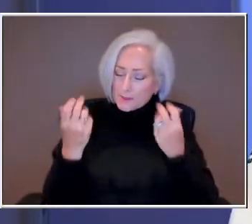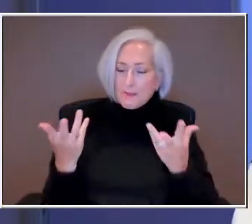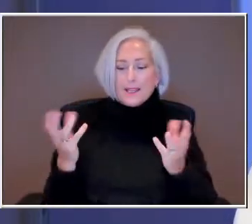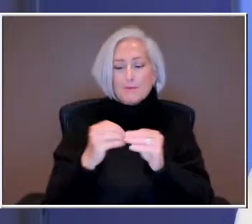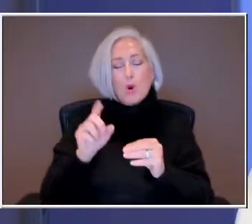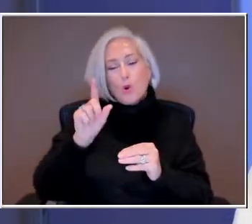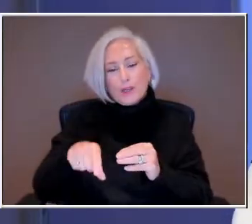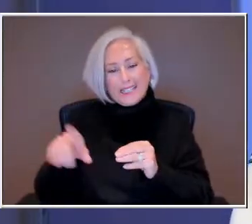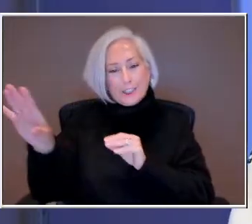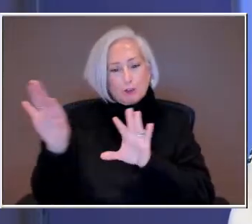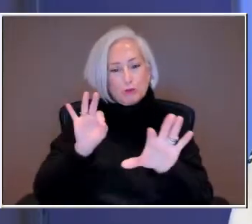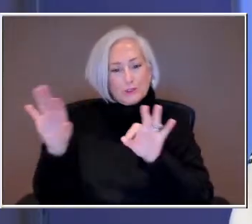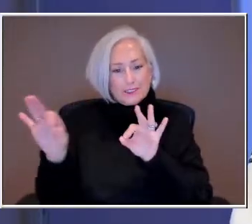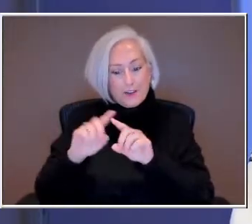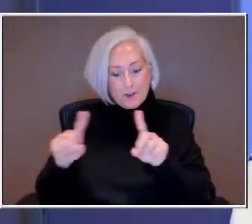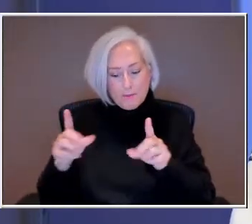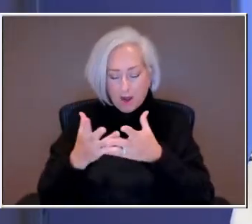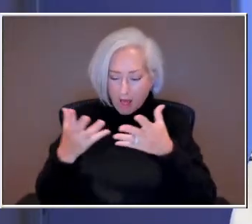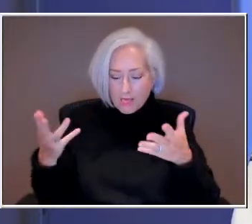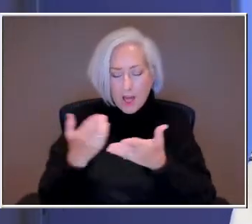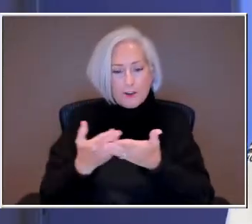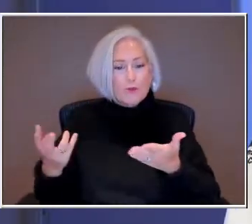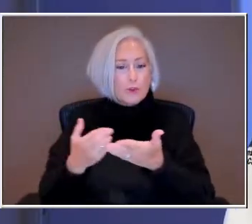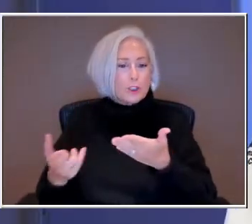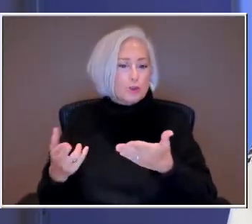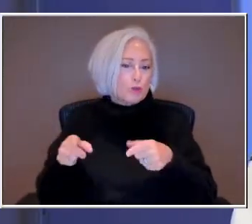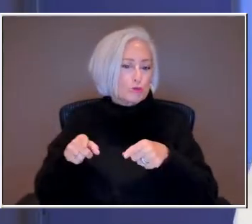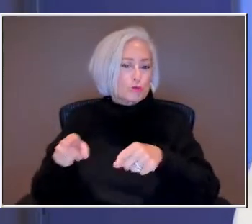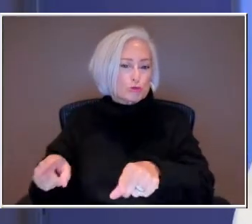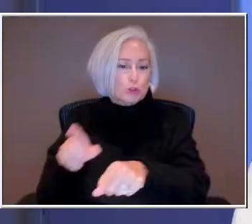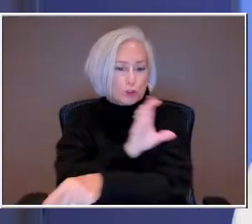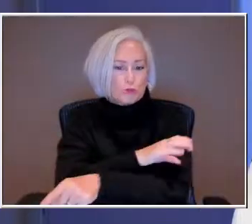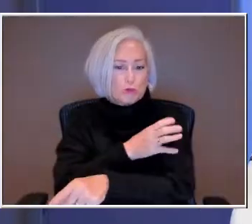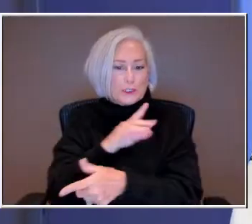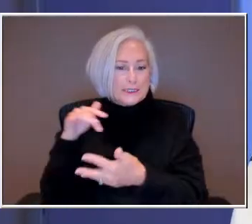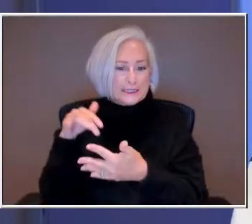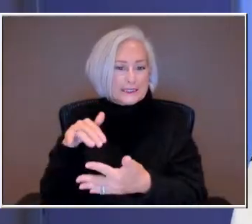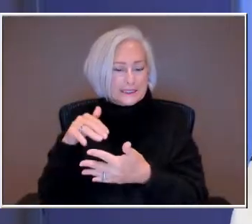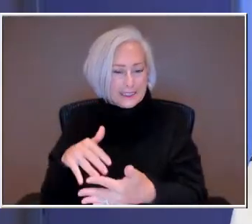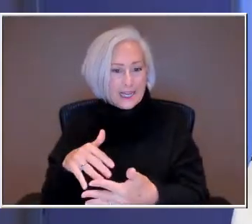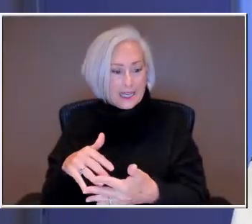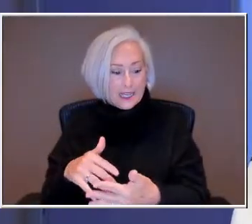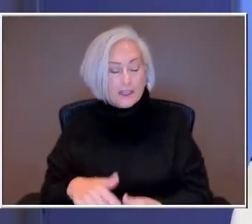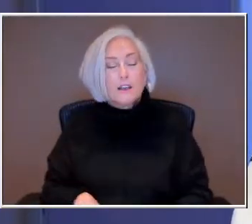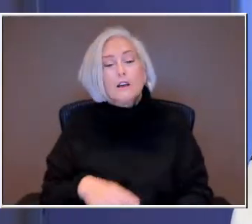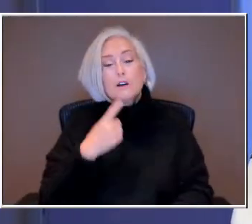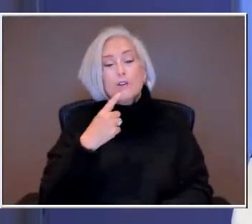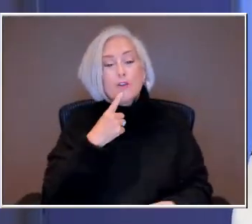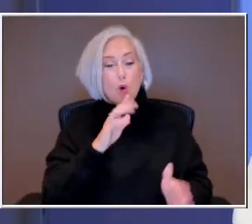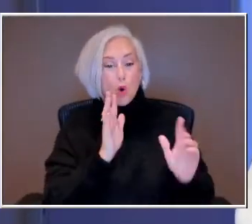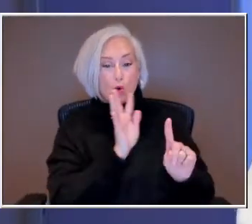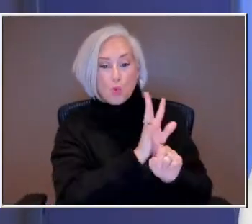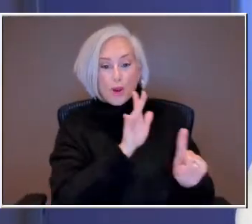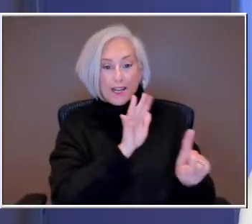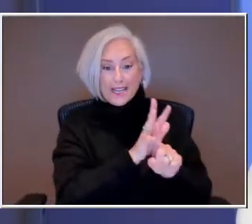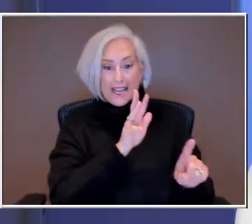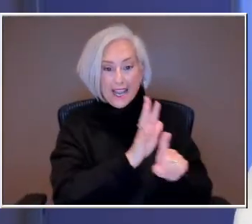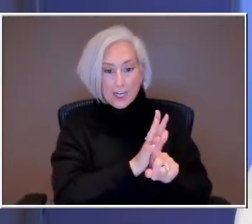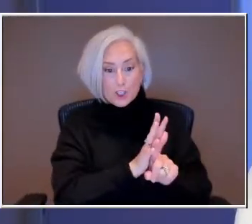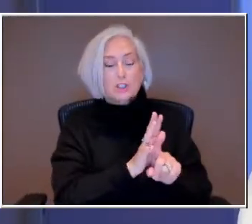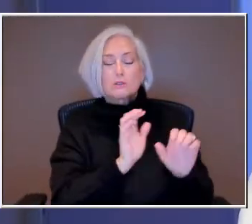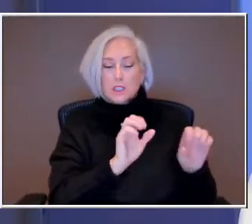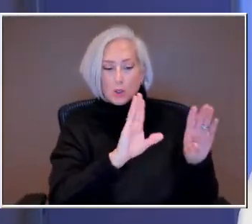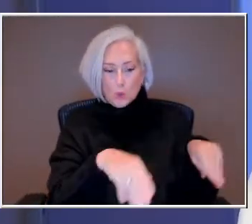so much research going on through clinical trials. On the radiation oncology side, we've developed the ability to really deliver very highly